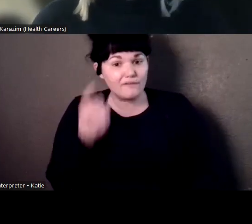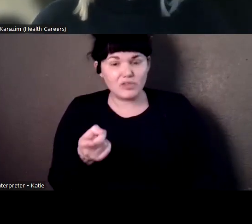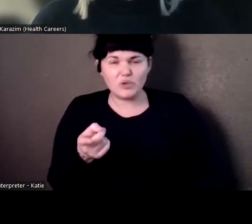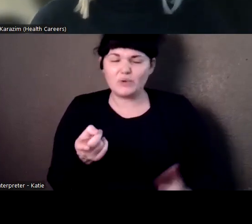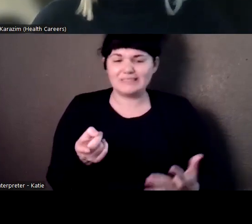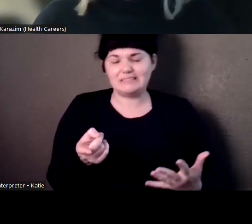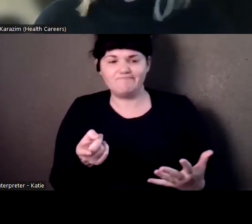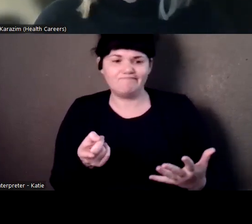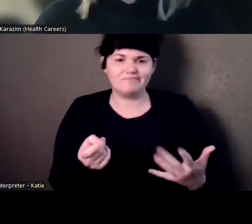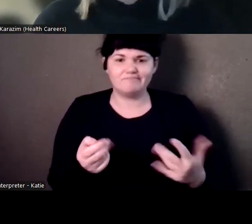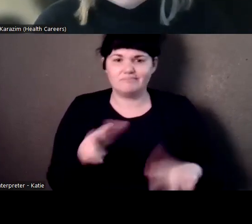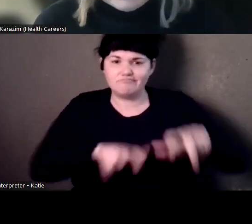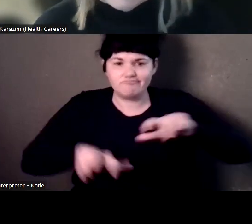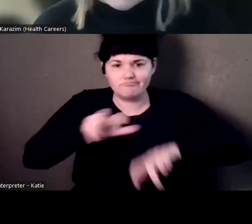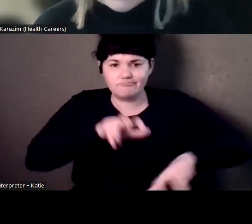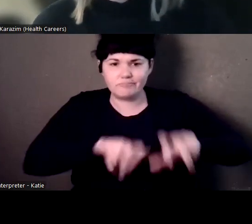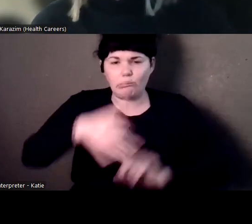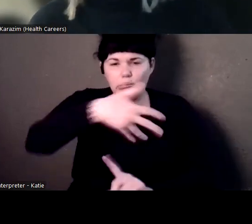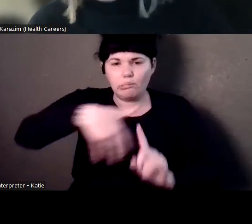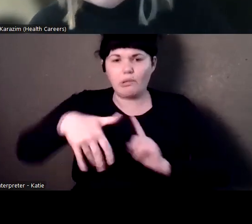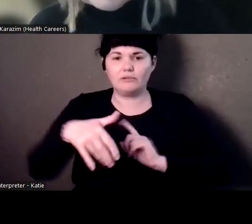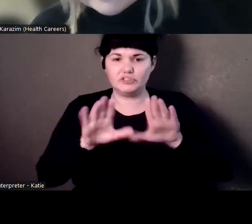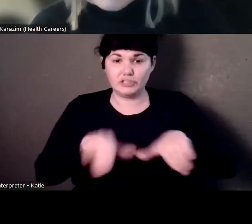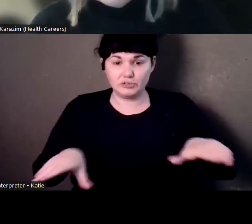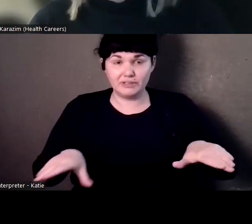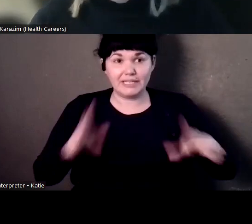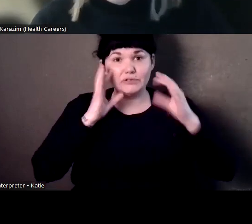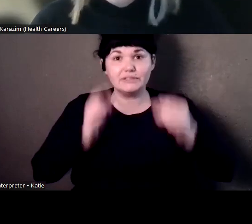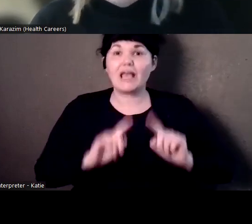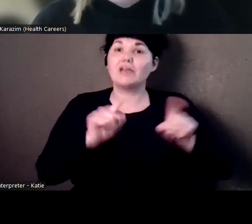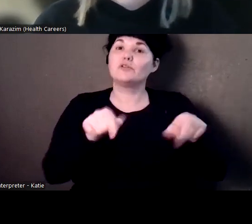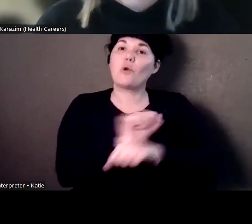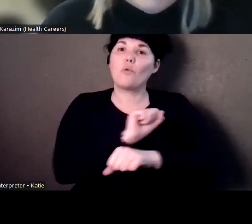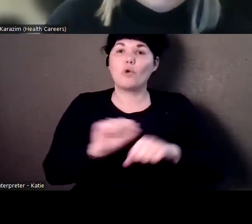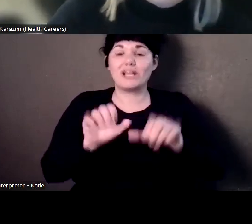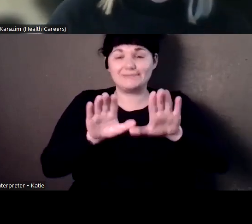with children, going to work in a pediatric hospital would probably not be for you.